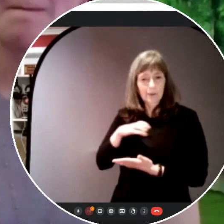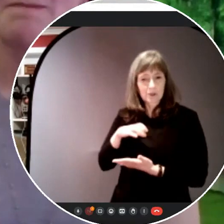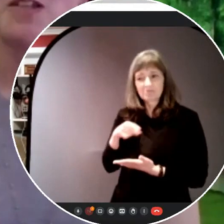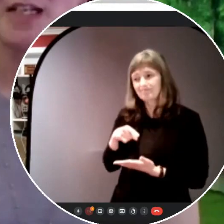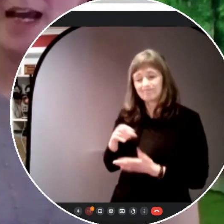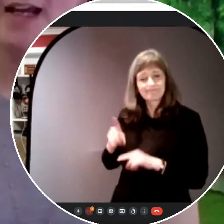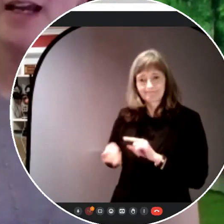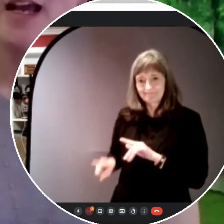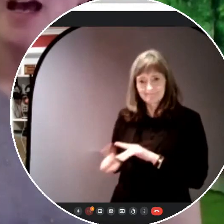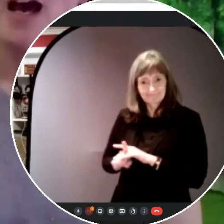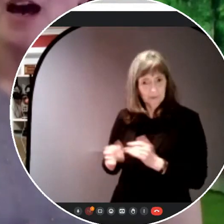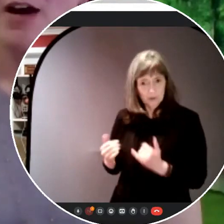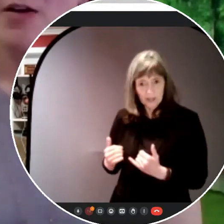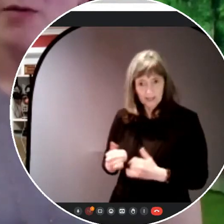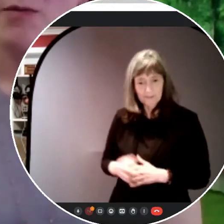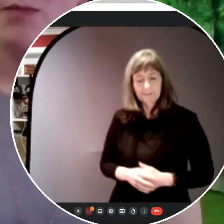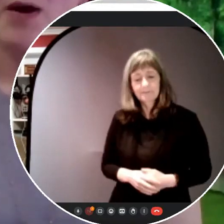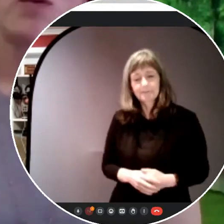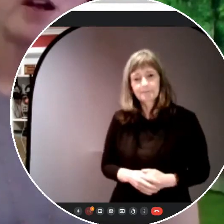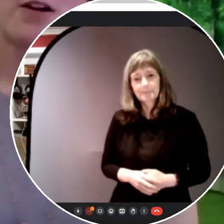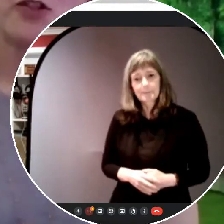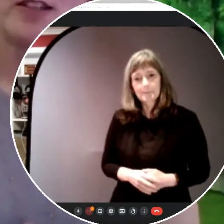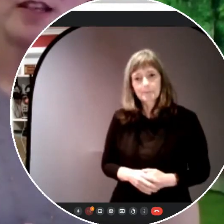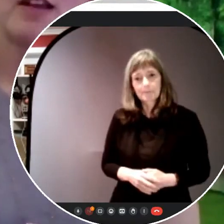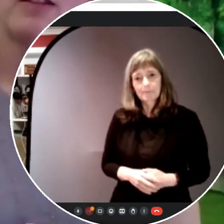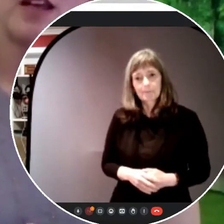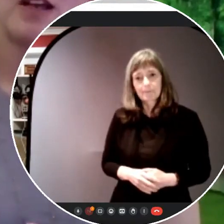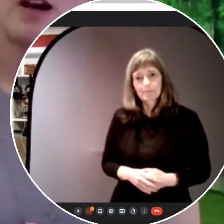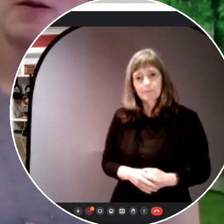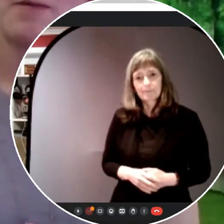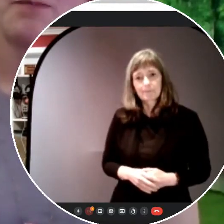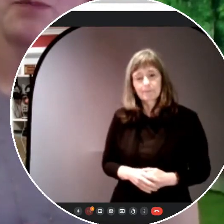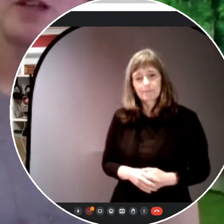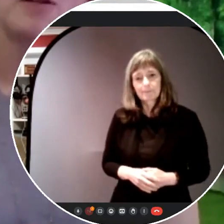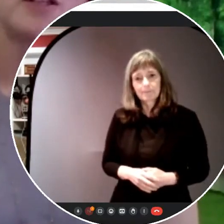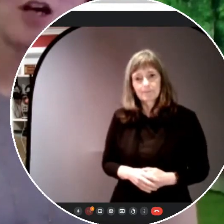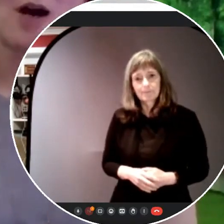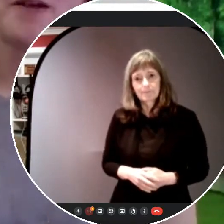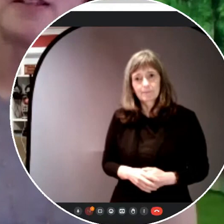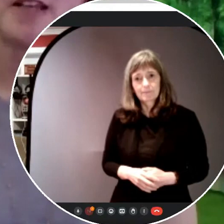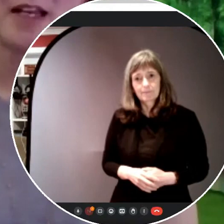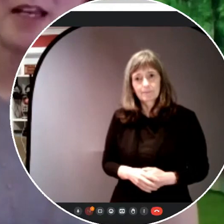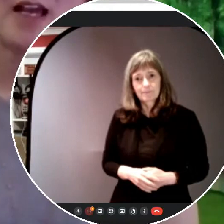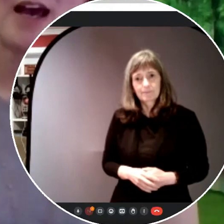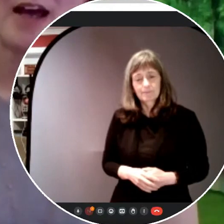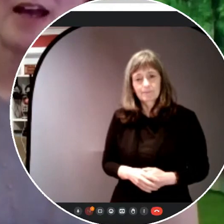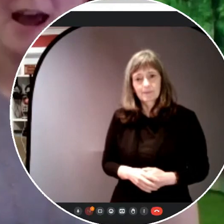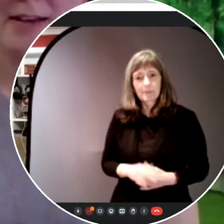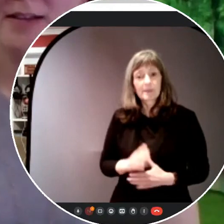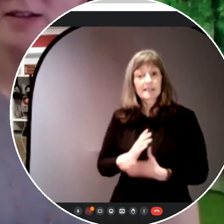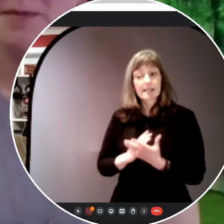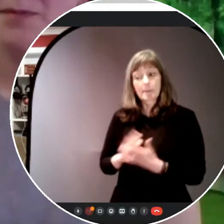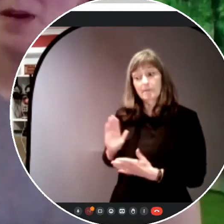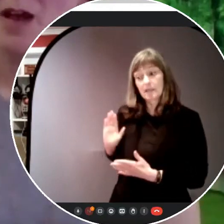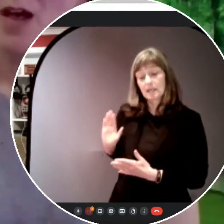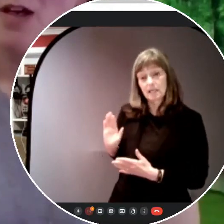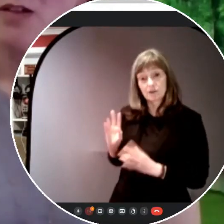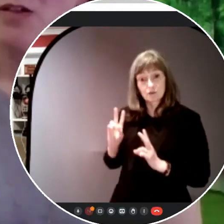it today, but we are addressing some of the topics that he had